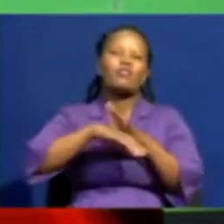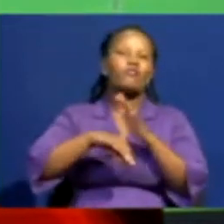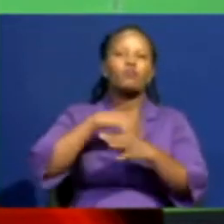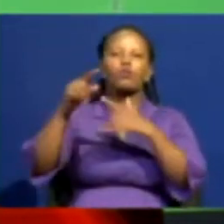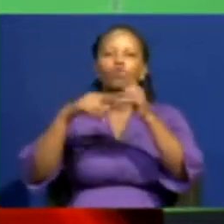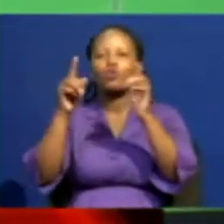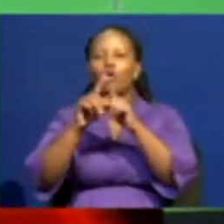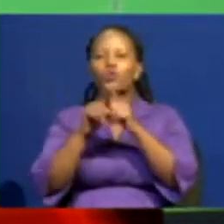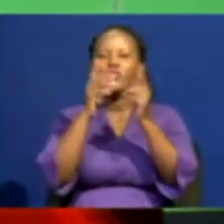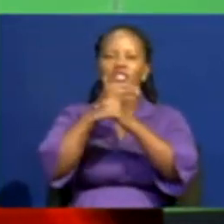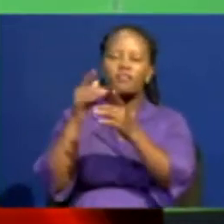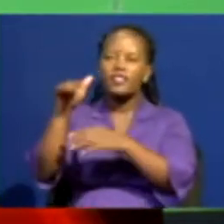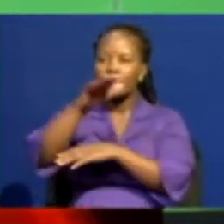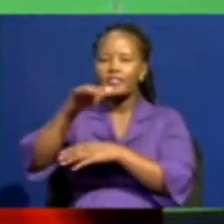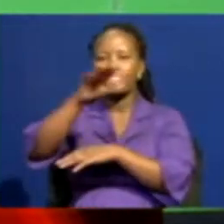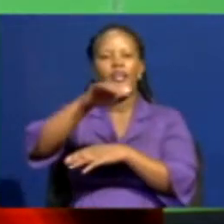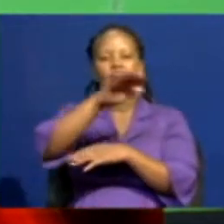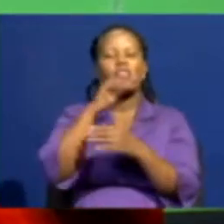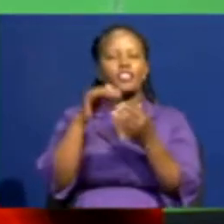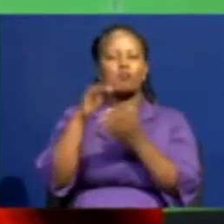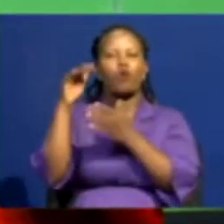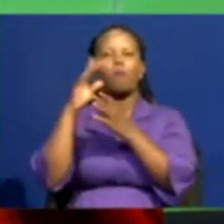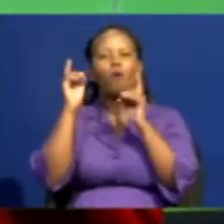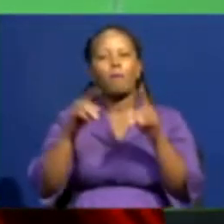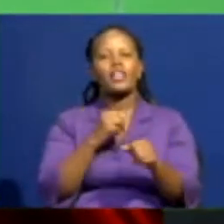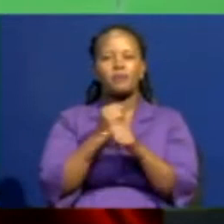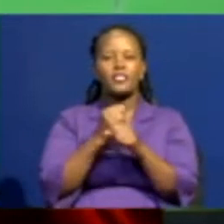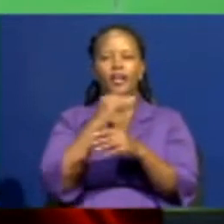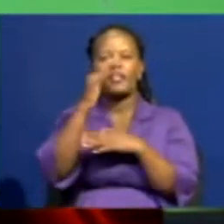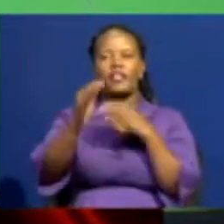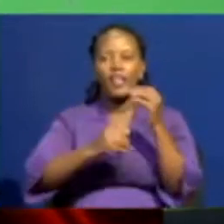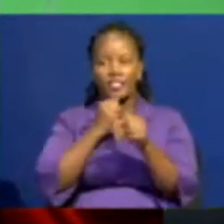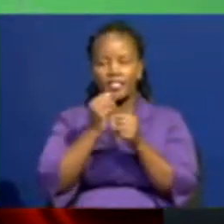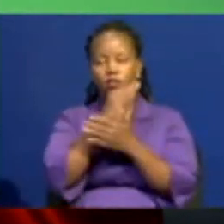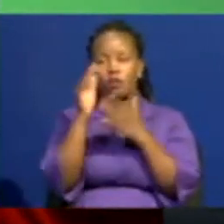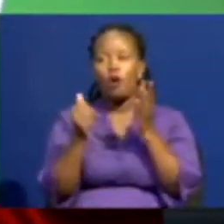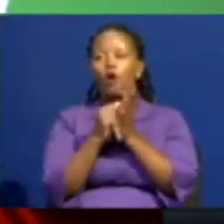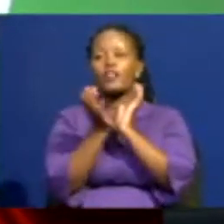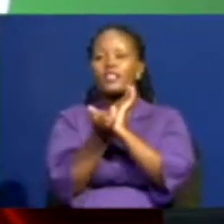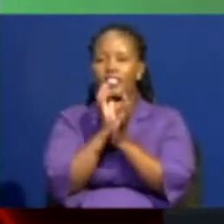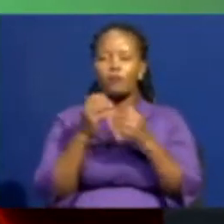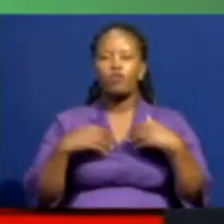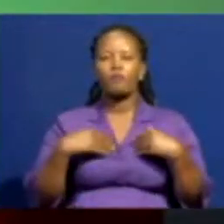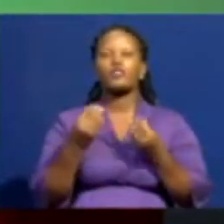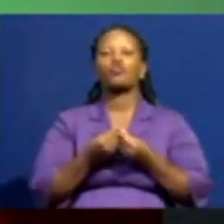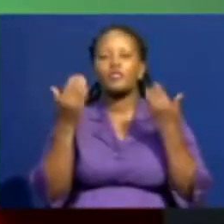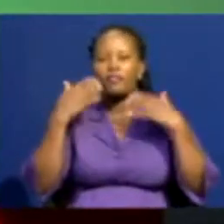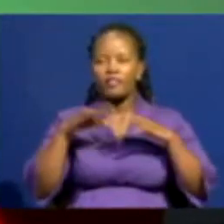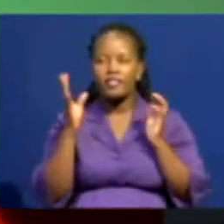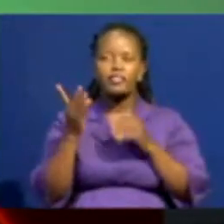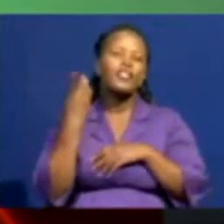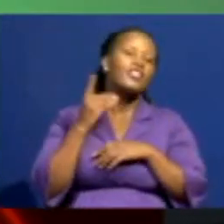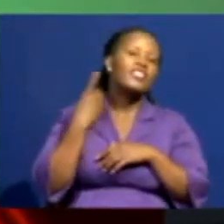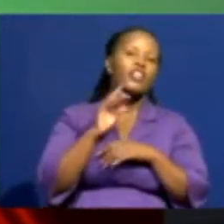ambeni watu, we're doing much more next year. Uwanja zetu zote zitakuwa zimekamilika. Woodley itakuwa imeisha, Dandora ndo hiyo